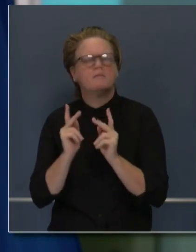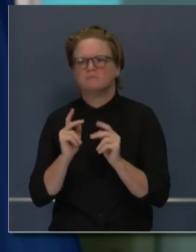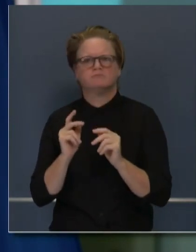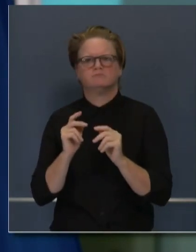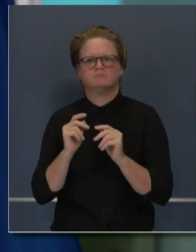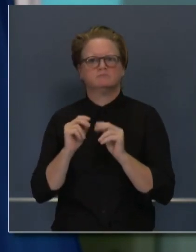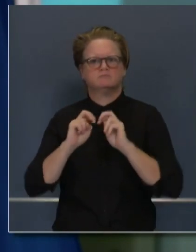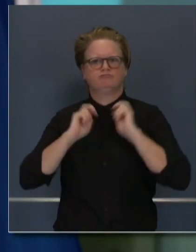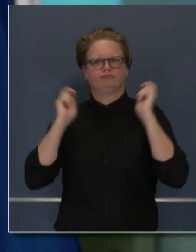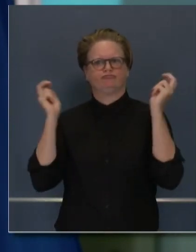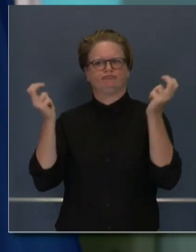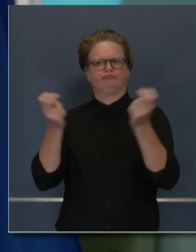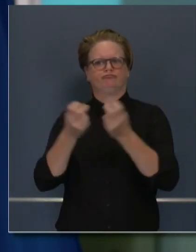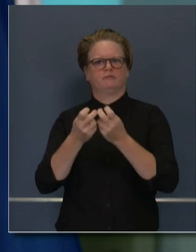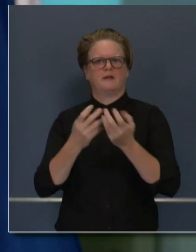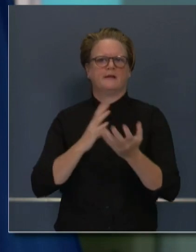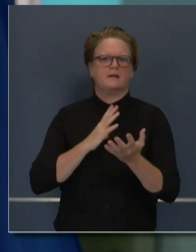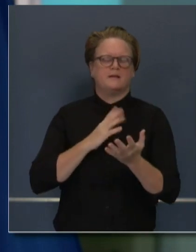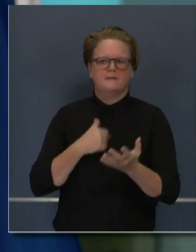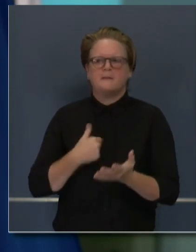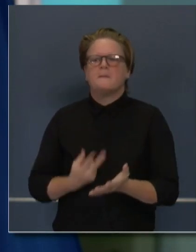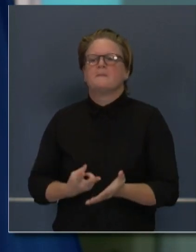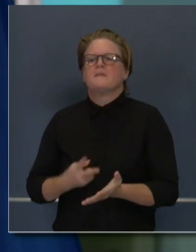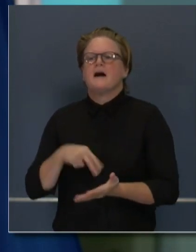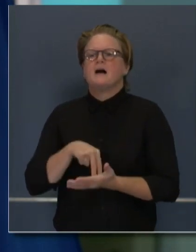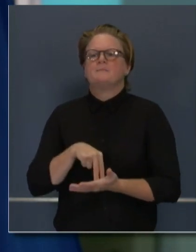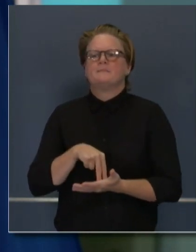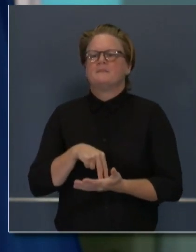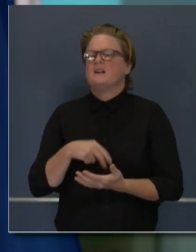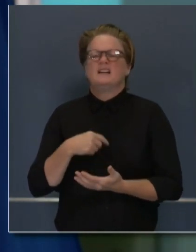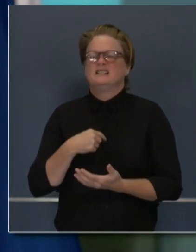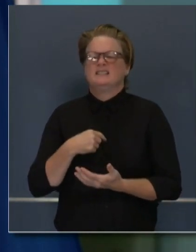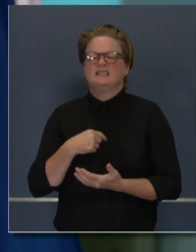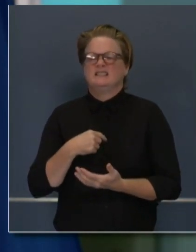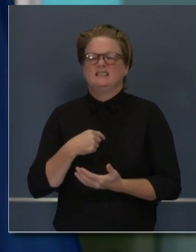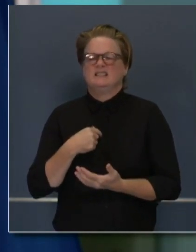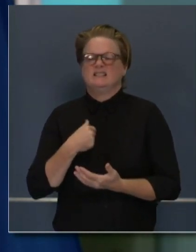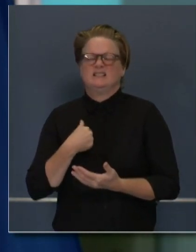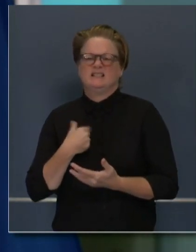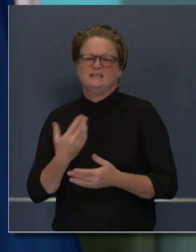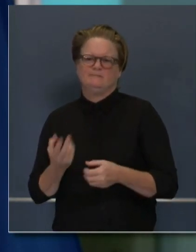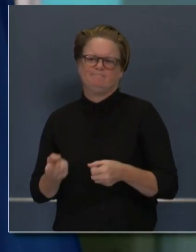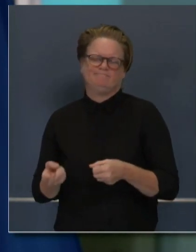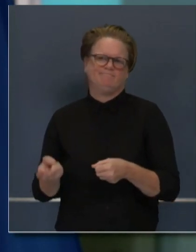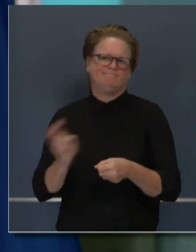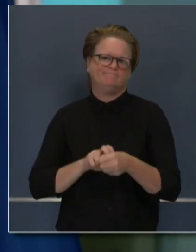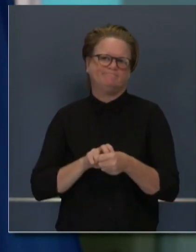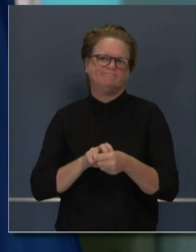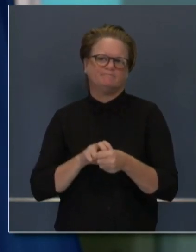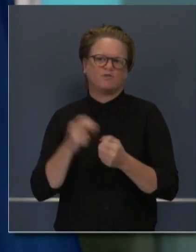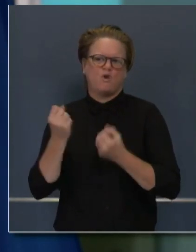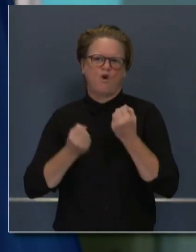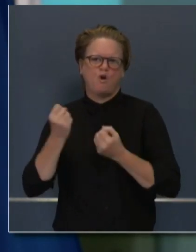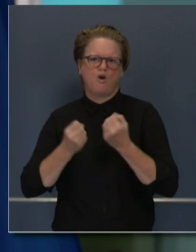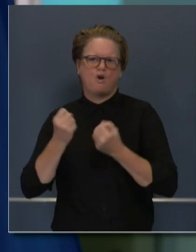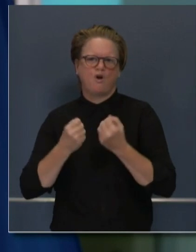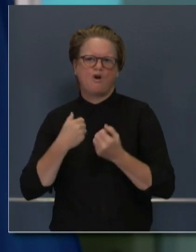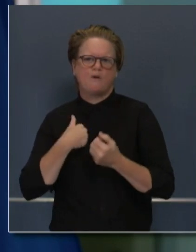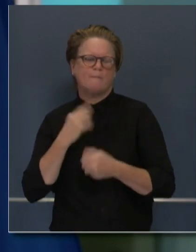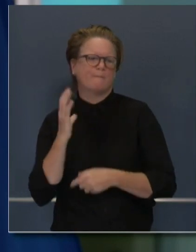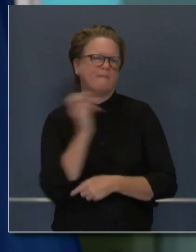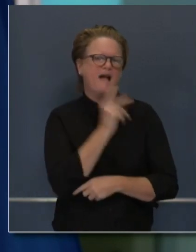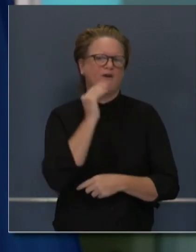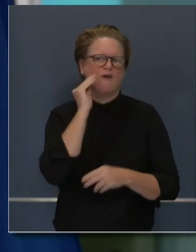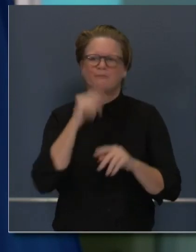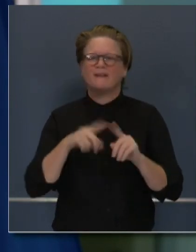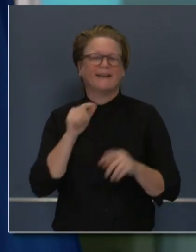stood up and walked back, got in my car, and drove back to my house. Instead, I chose to sit there